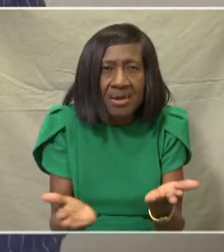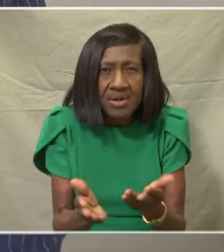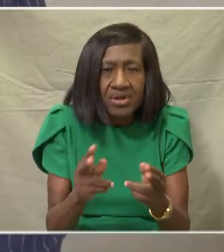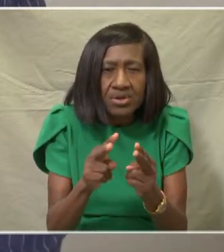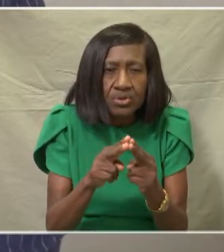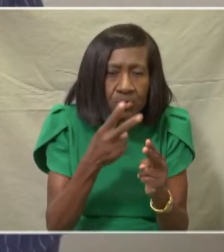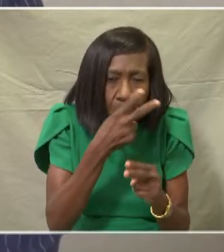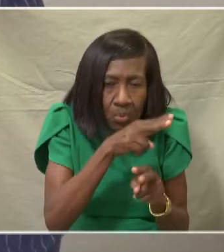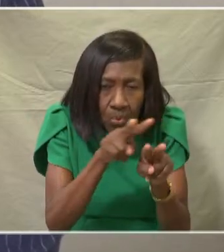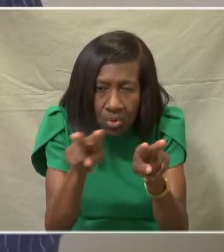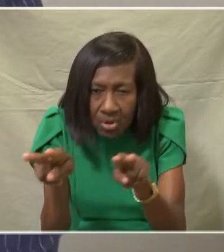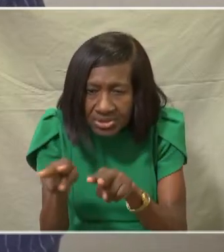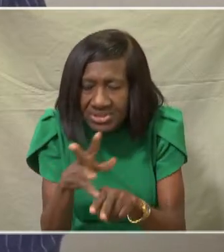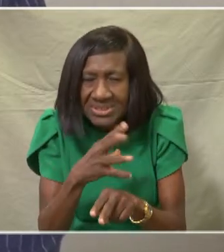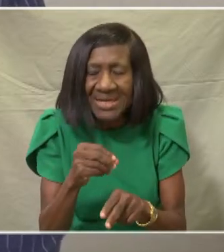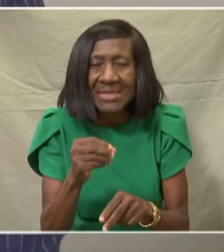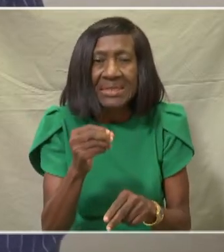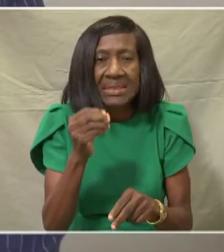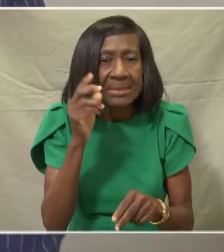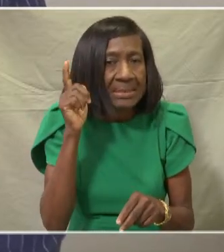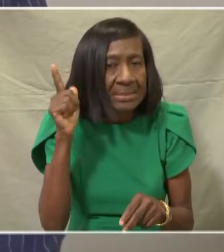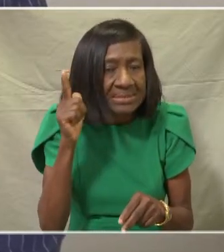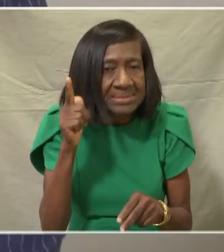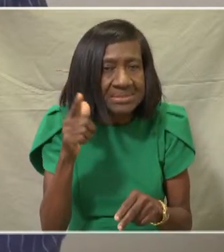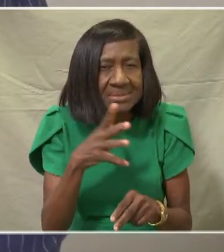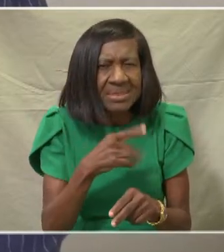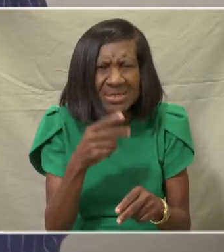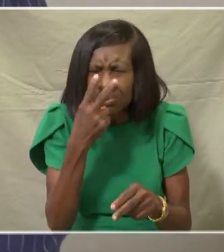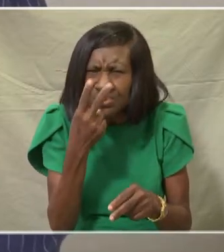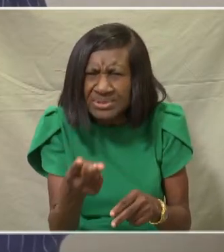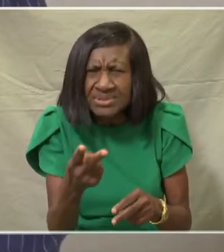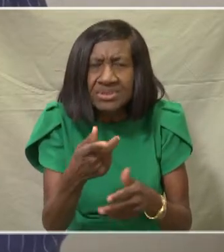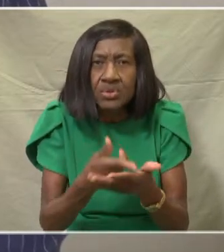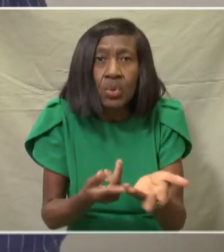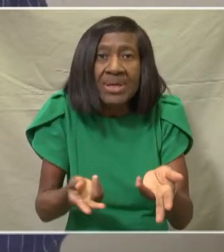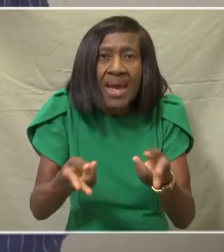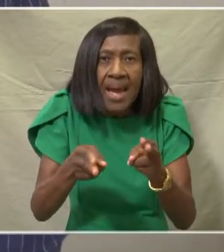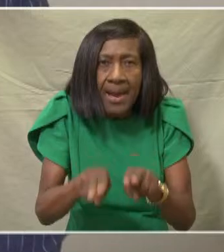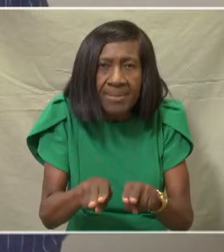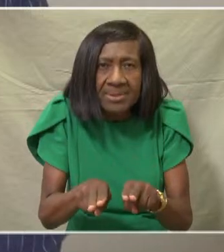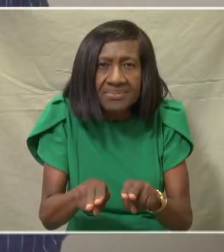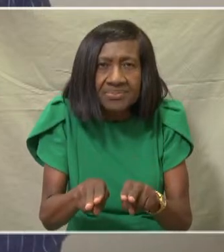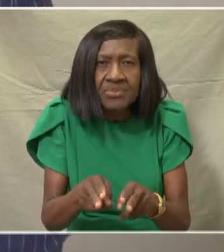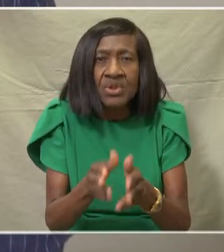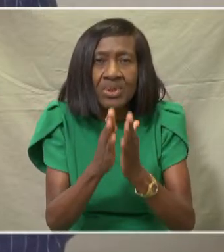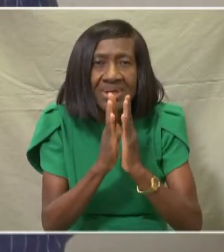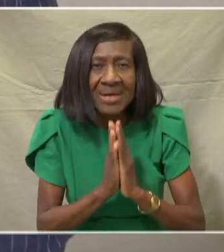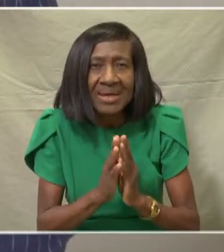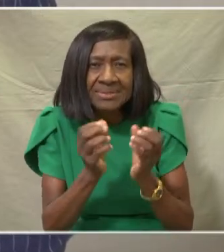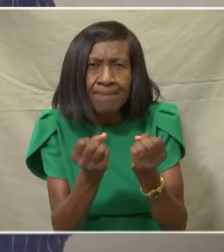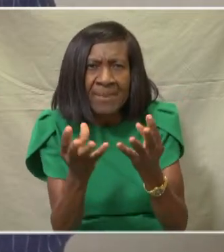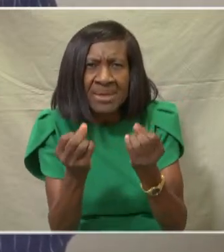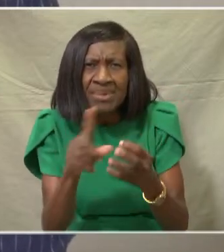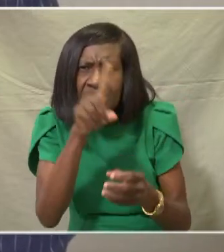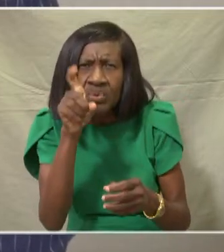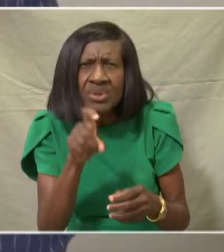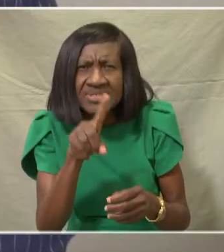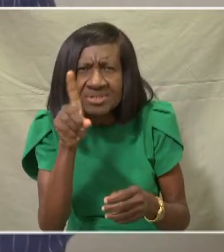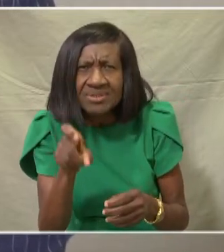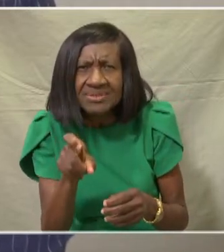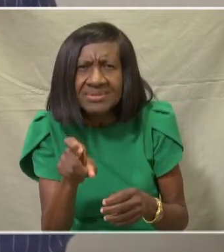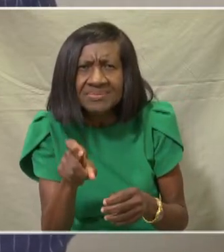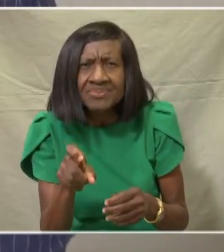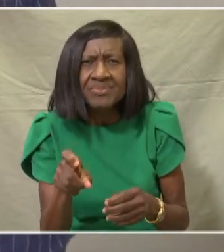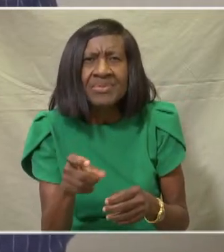listen, and to be curious about what happens. We want to see what happens. We're going to ask lots of questions, but we ourselves